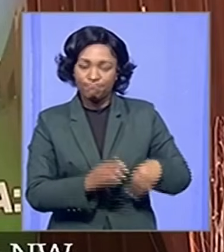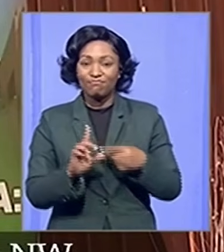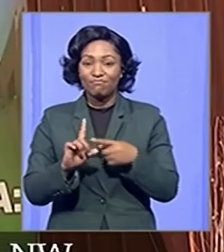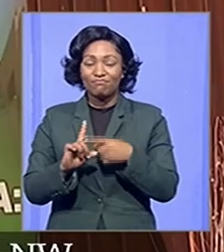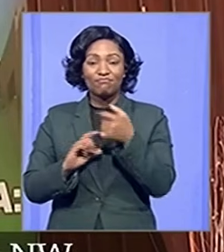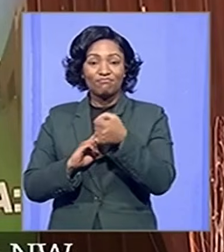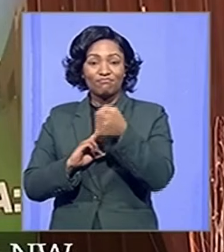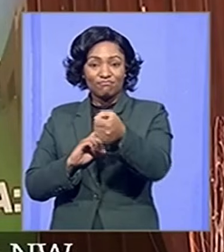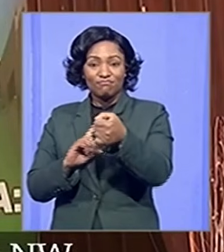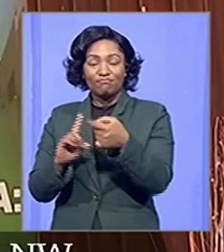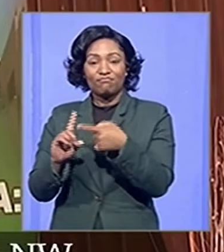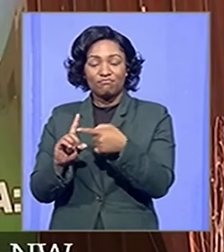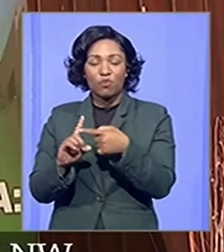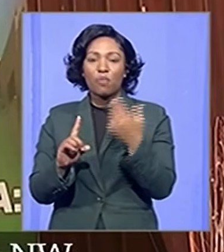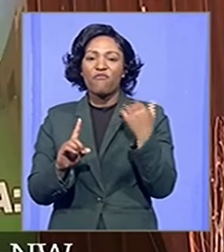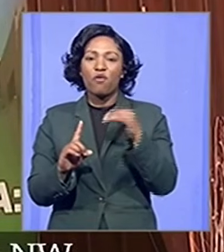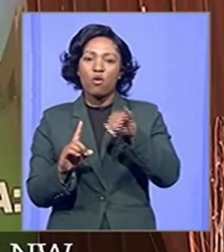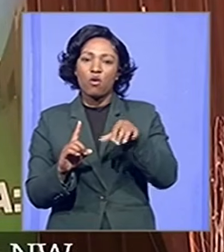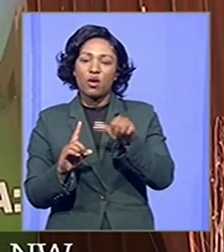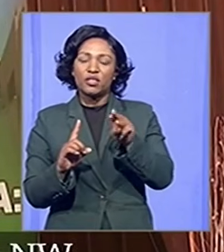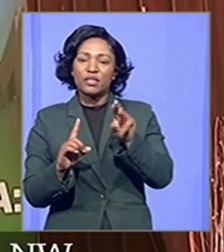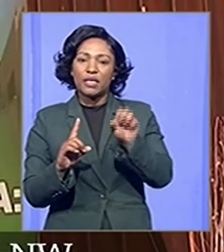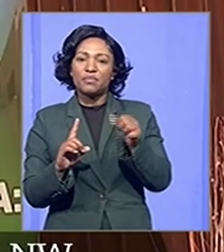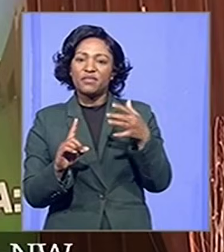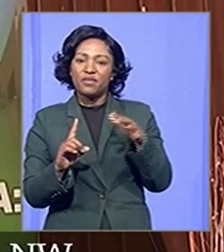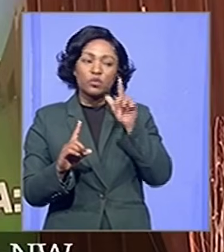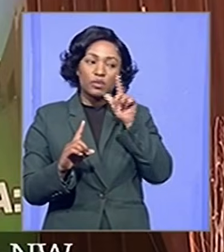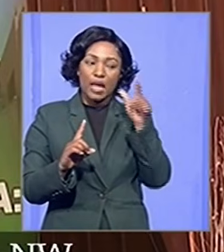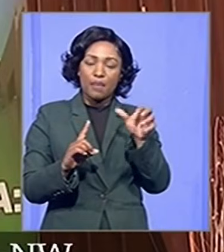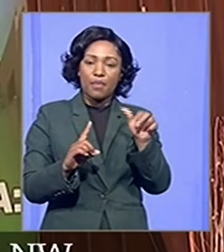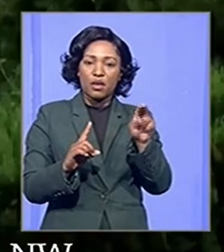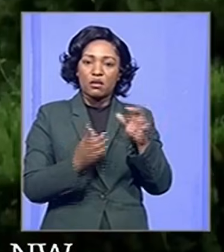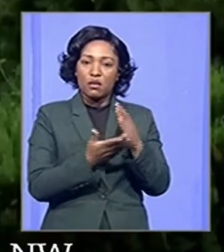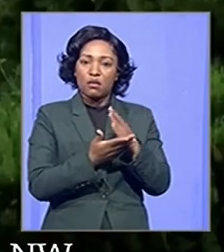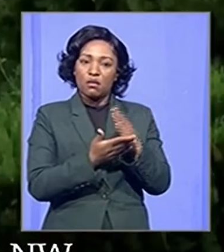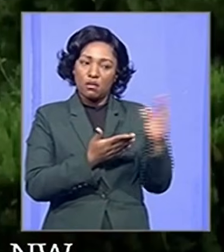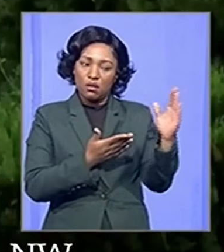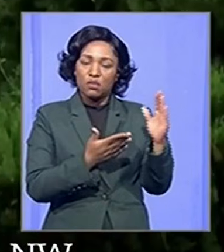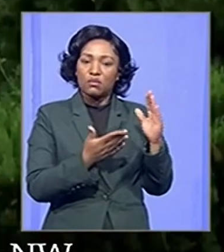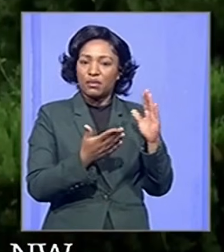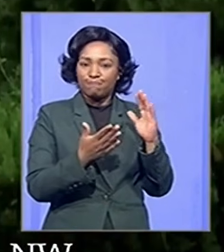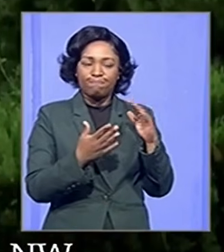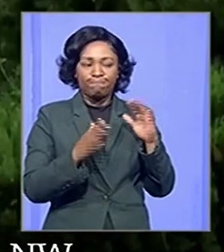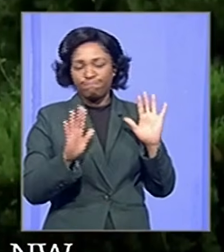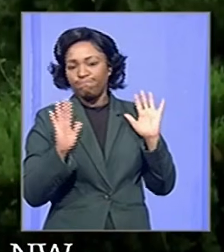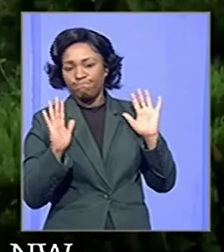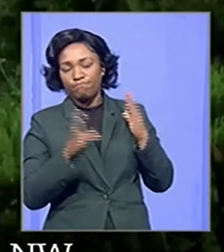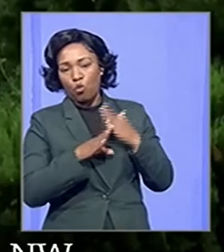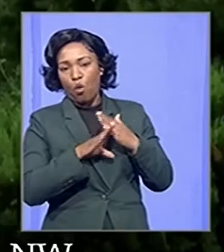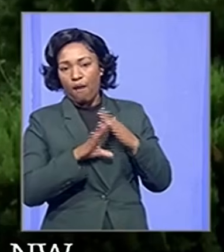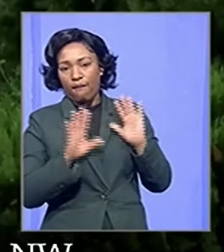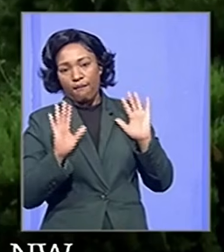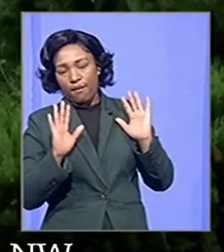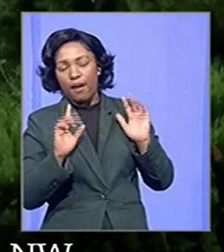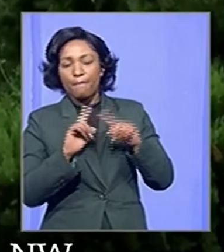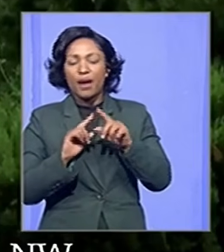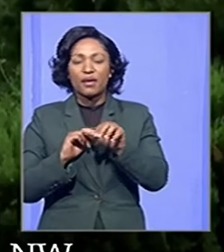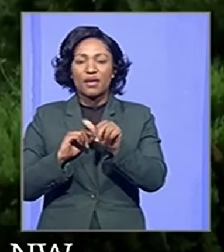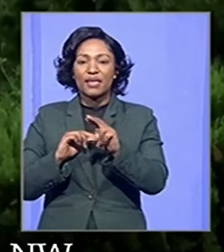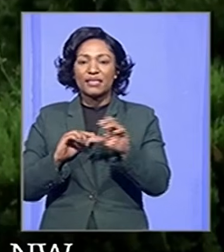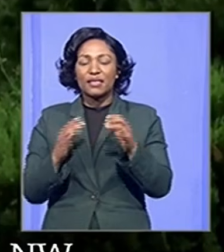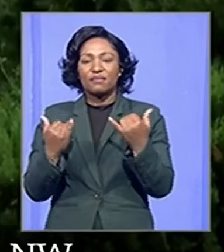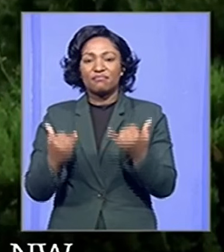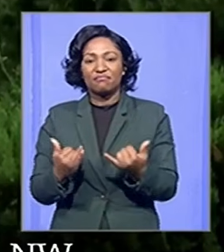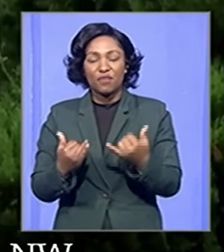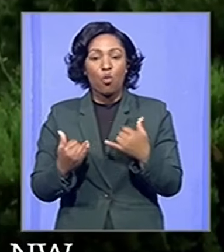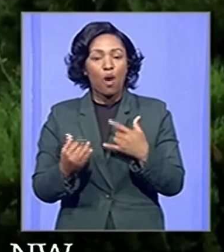tla morago ga gore James Tsolela a laelwe ke lekoko la gabo la ANC gore a leboge tiro. ANC ya re Tsolela o lebanwe ke